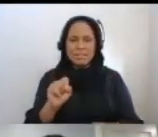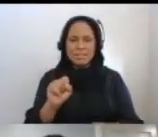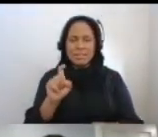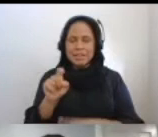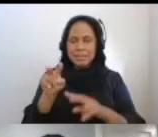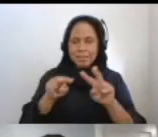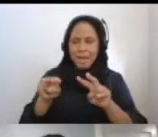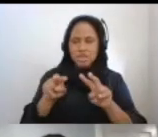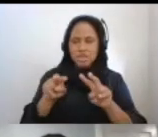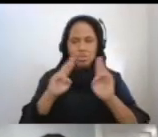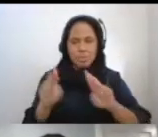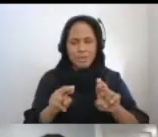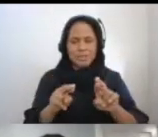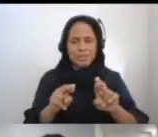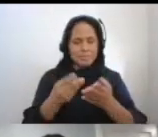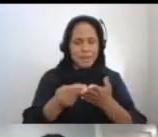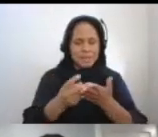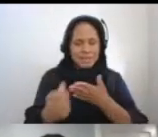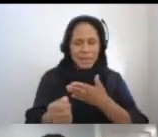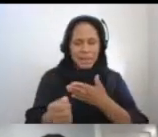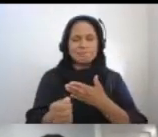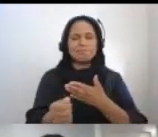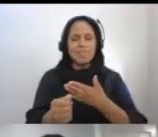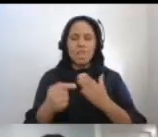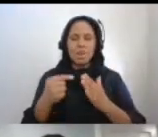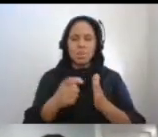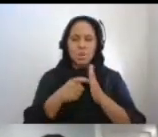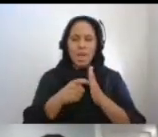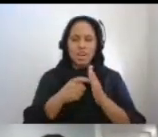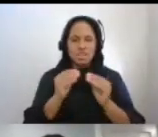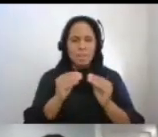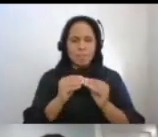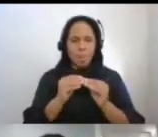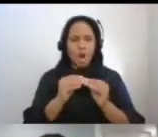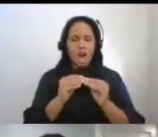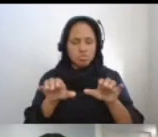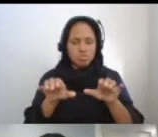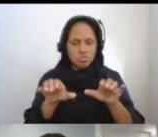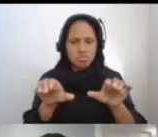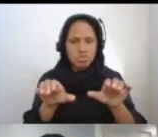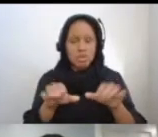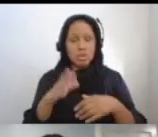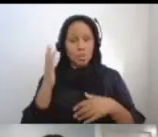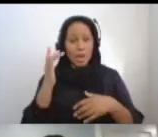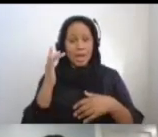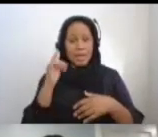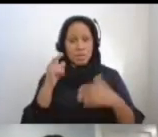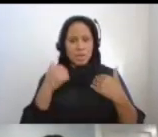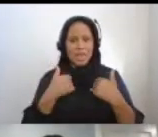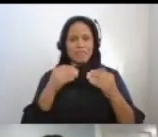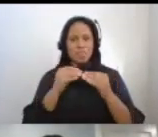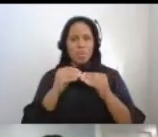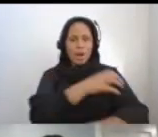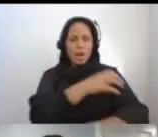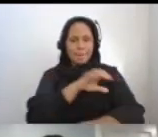requires a lot more, right? Because you have a lot more power here, a lot more power of choice, a lot more power